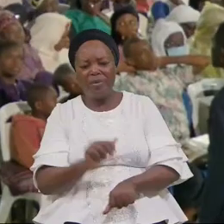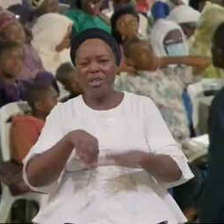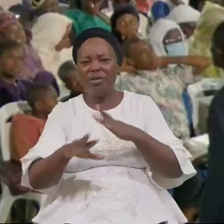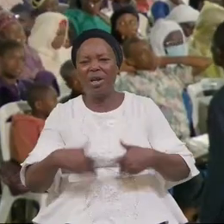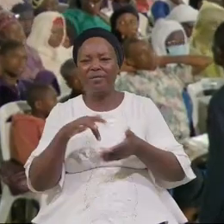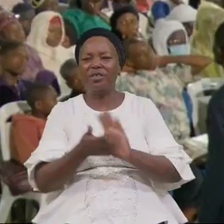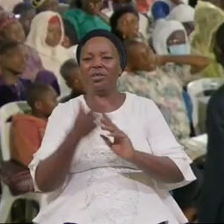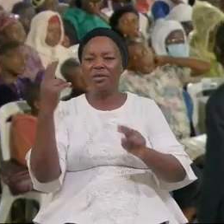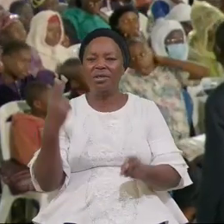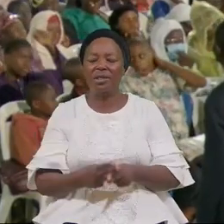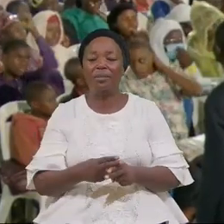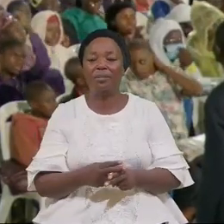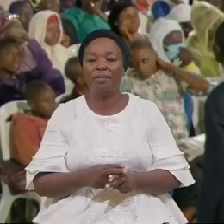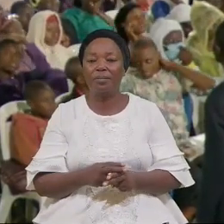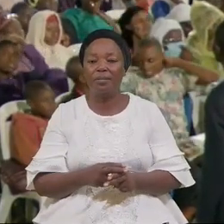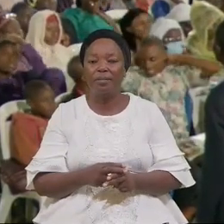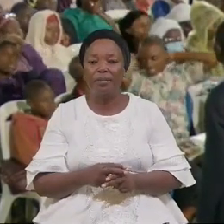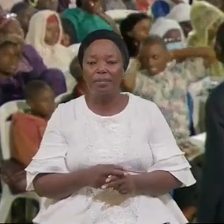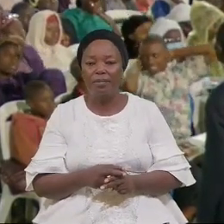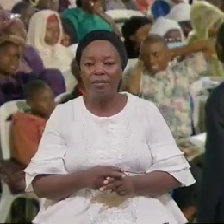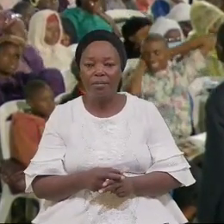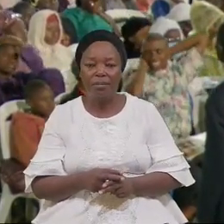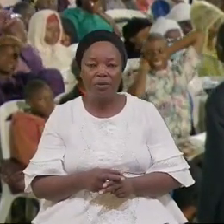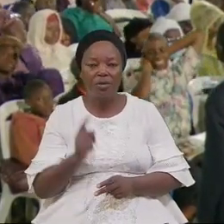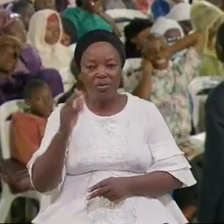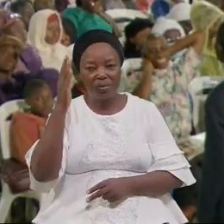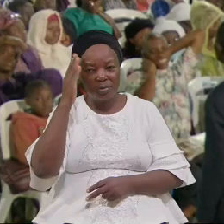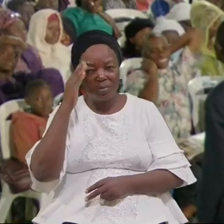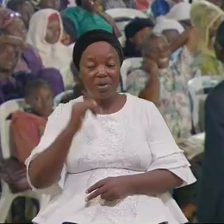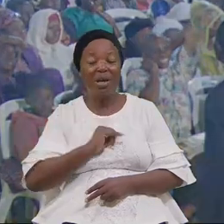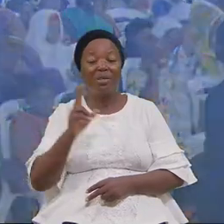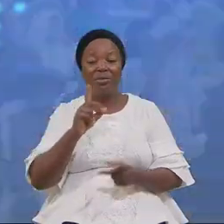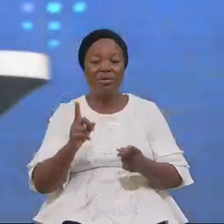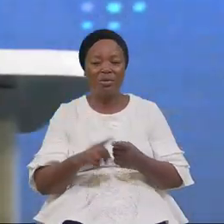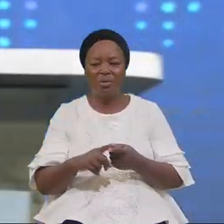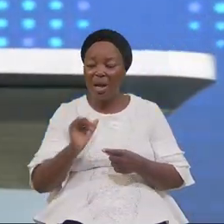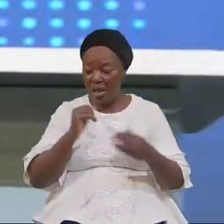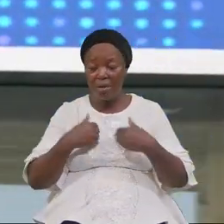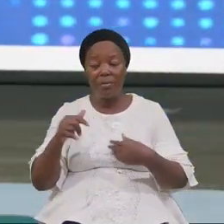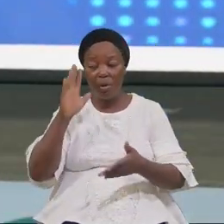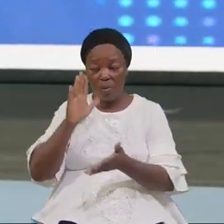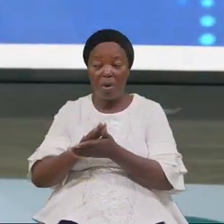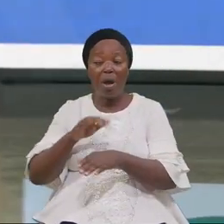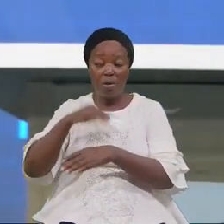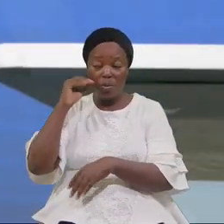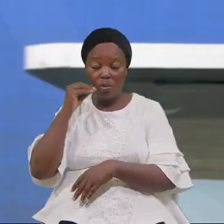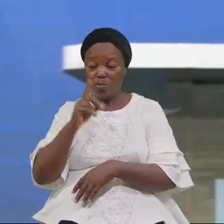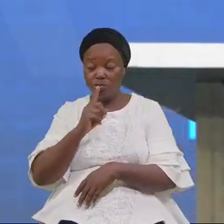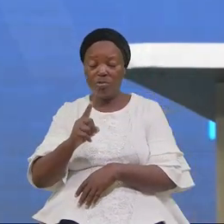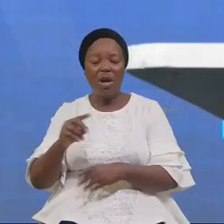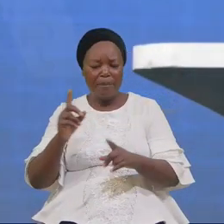Jesus' name. You know, I have a wife, and then I used to go to